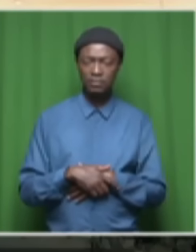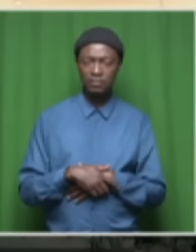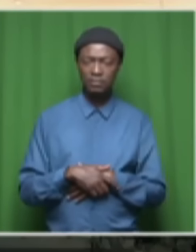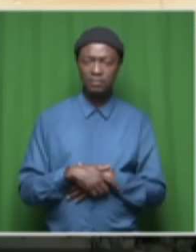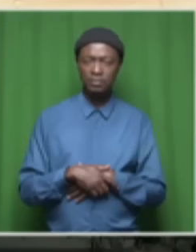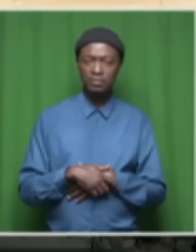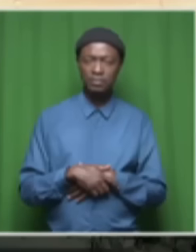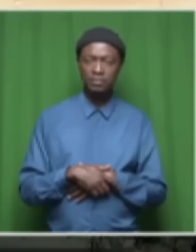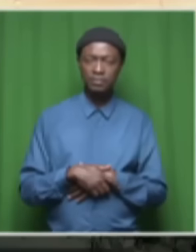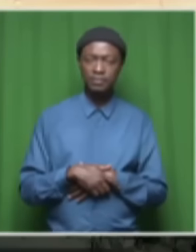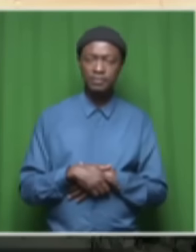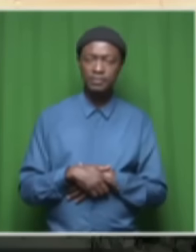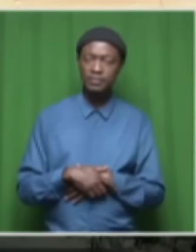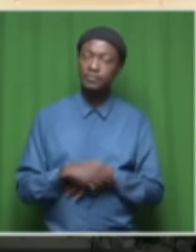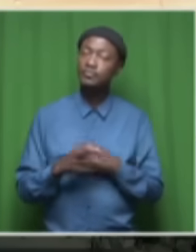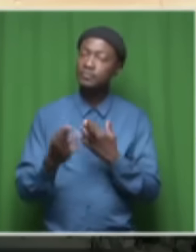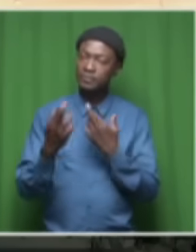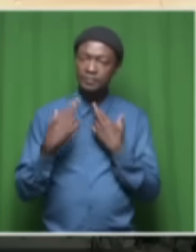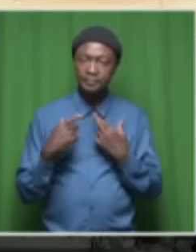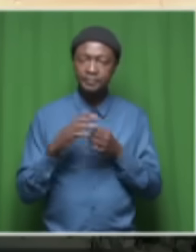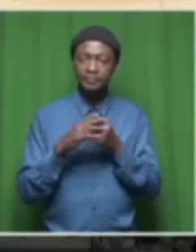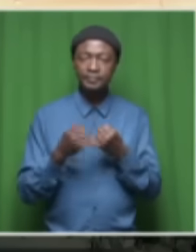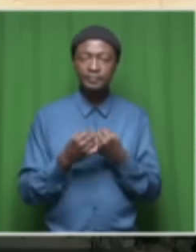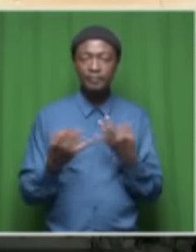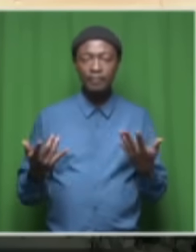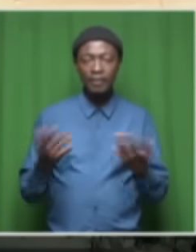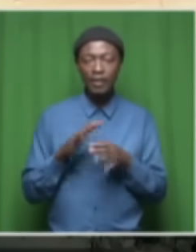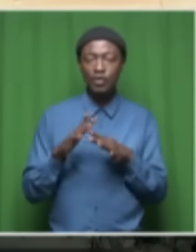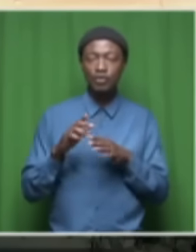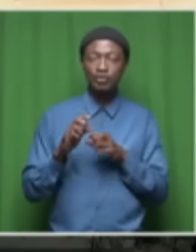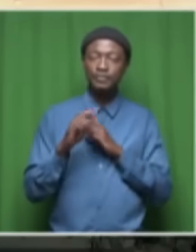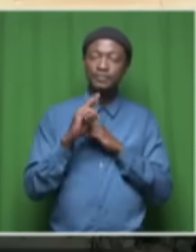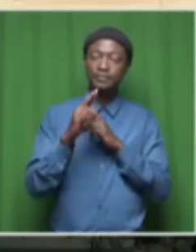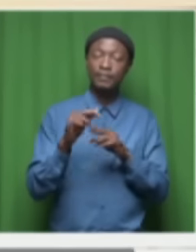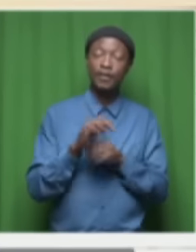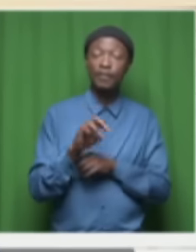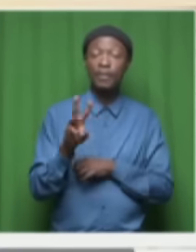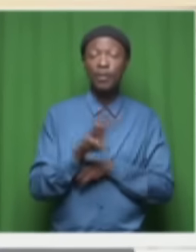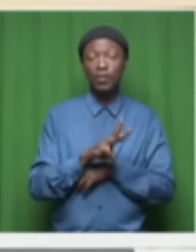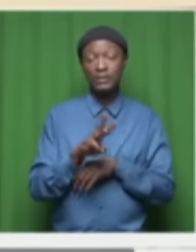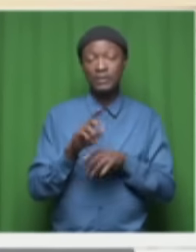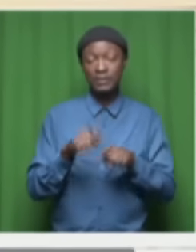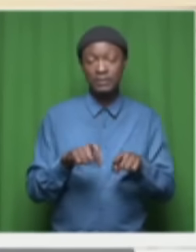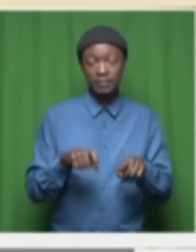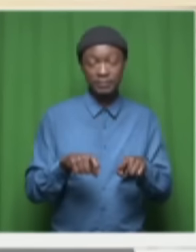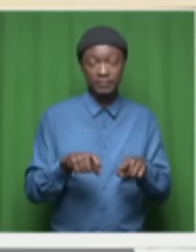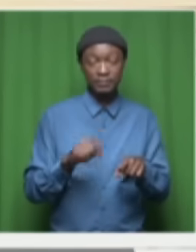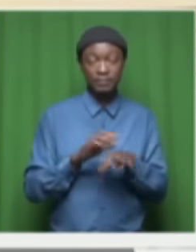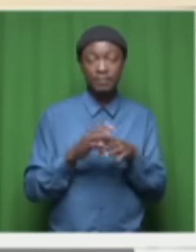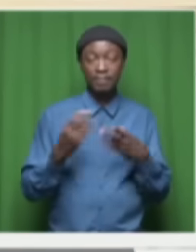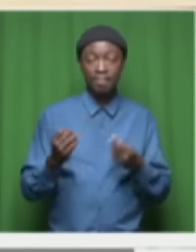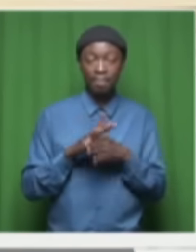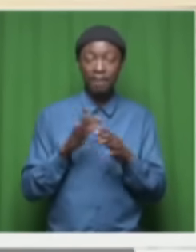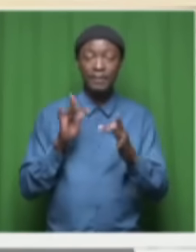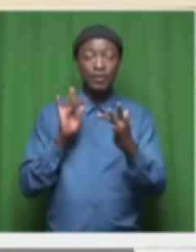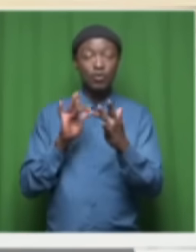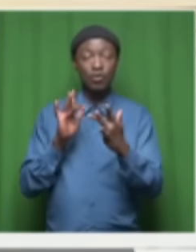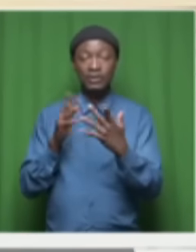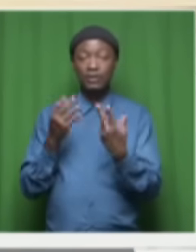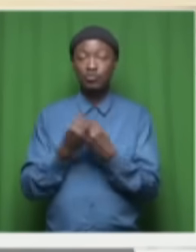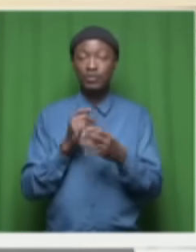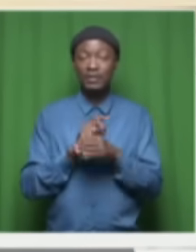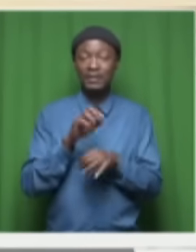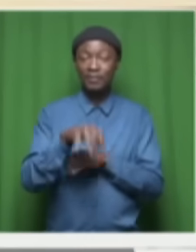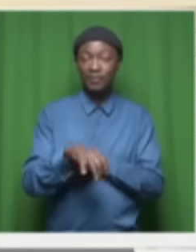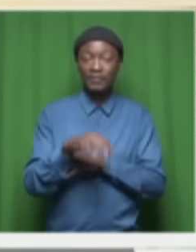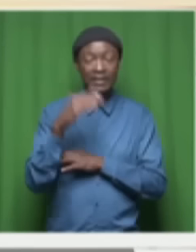Yeah, we've been receiving a lot of reports from the Western Cape, and I have been in contact with the provincial head